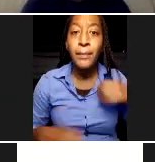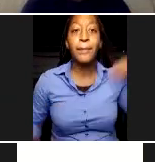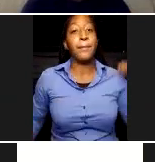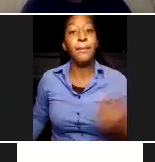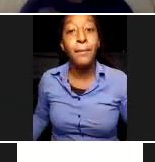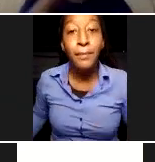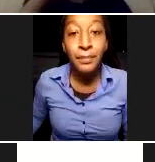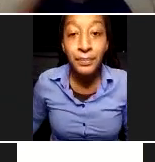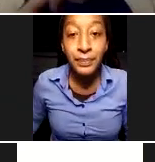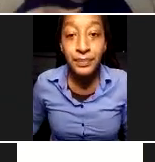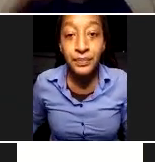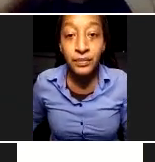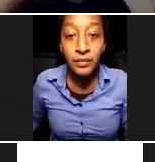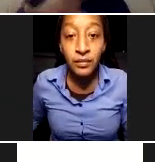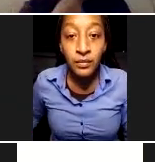sorry.